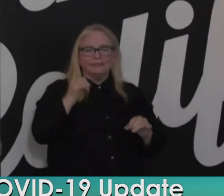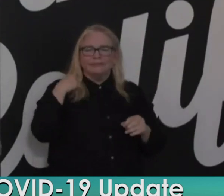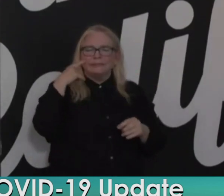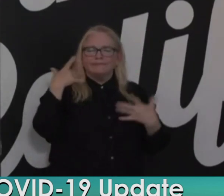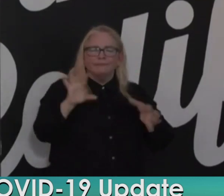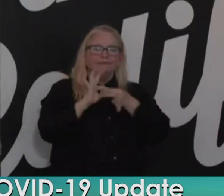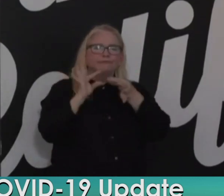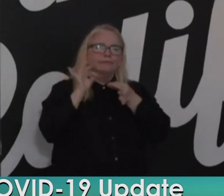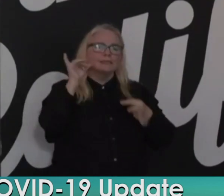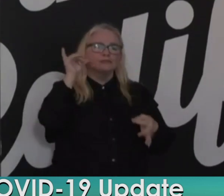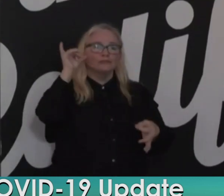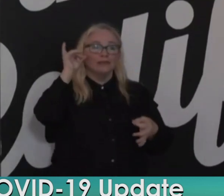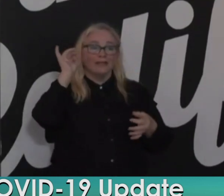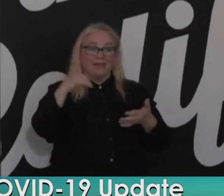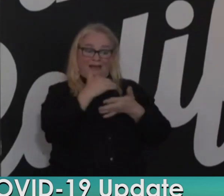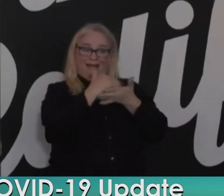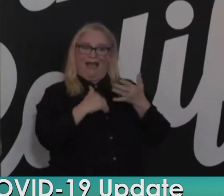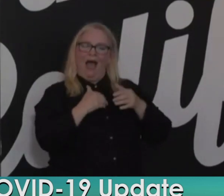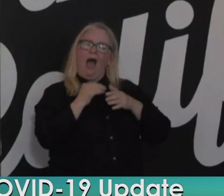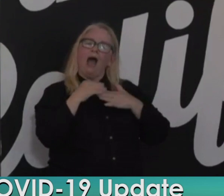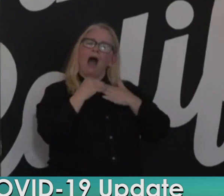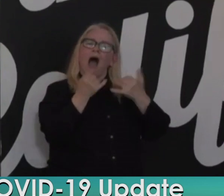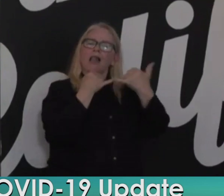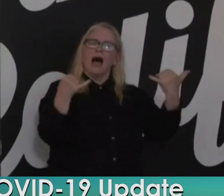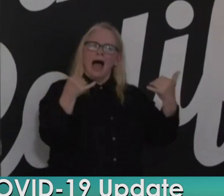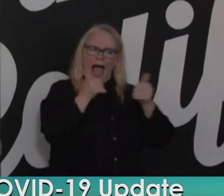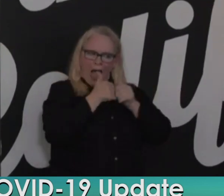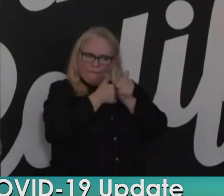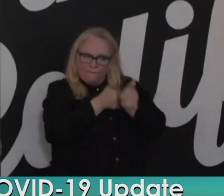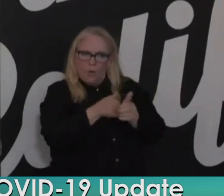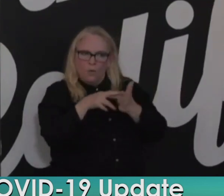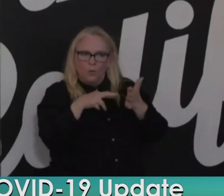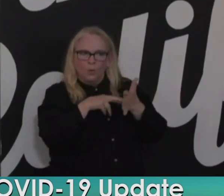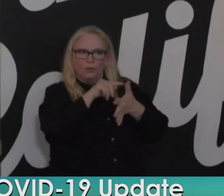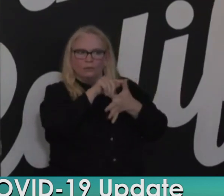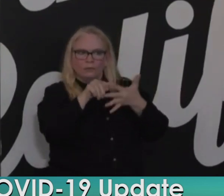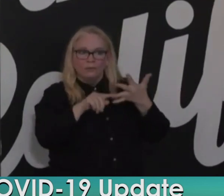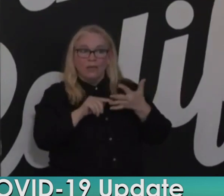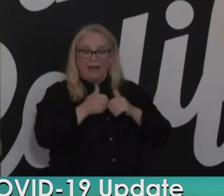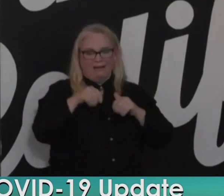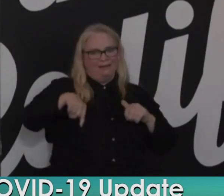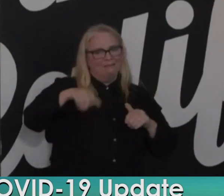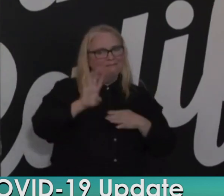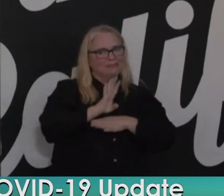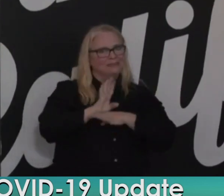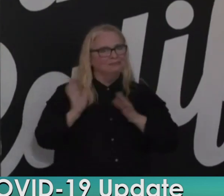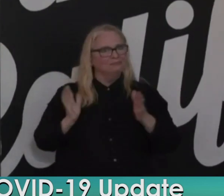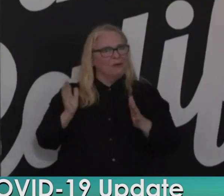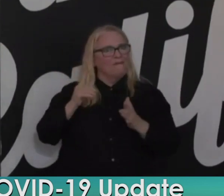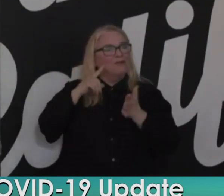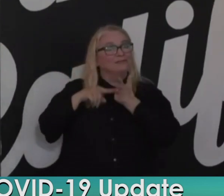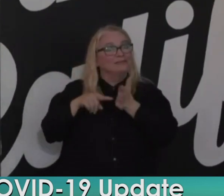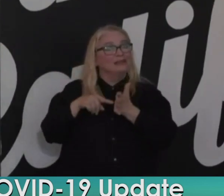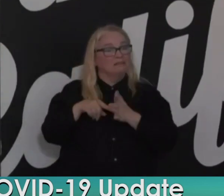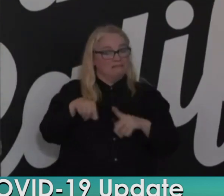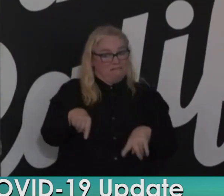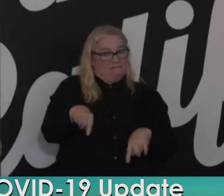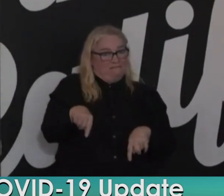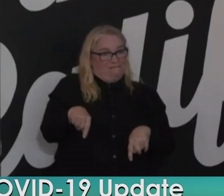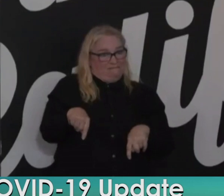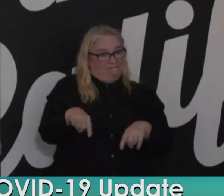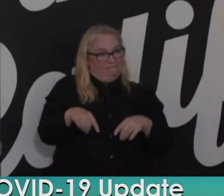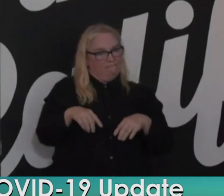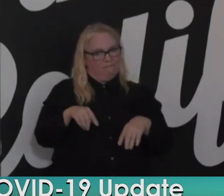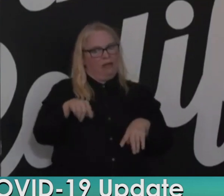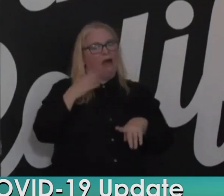this Thursday, and businesses like this can start to open as early as Friday of this week. We were talking to Rashawn just